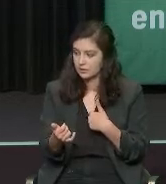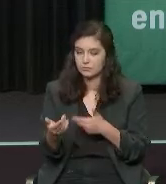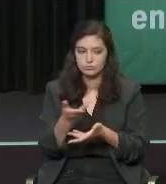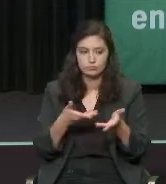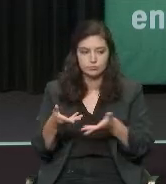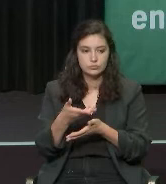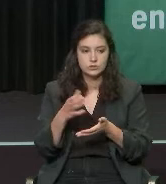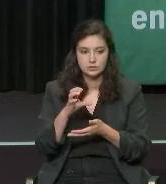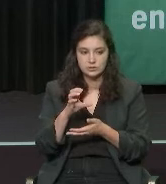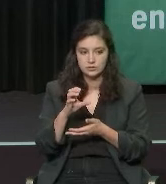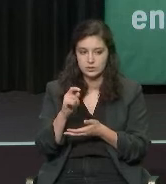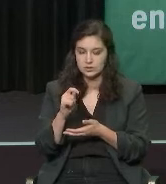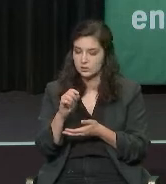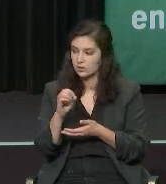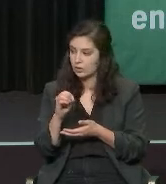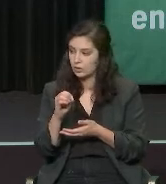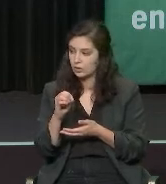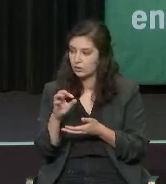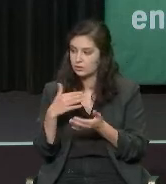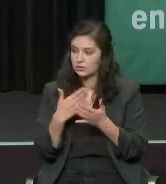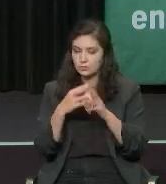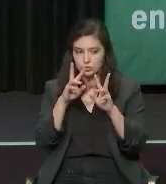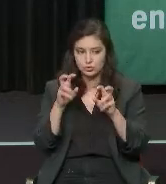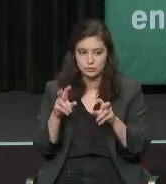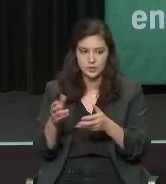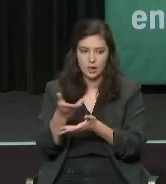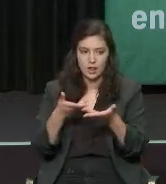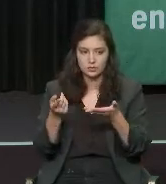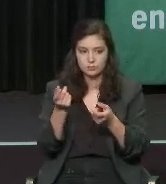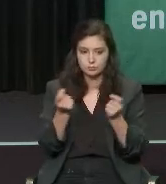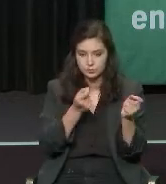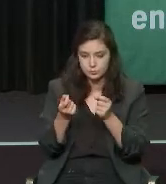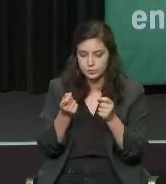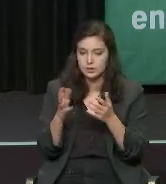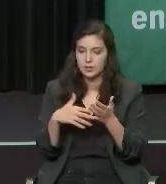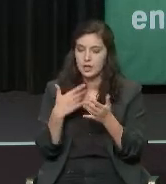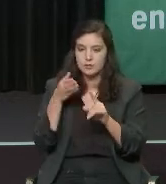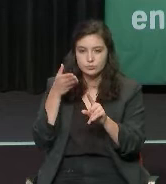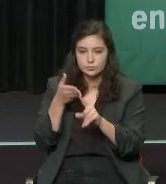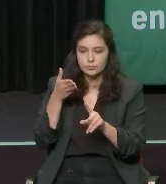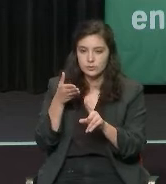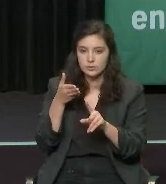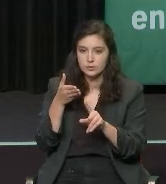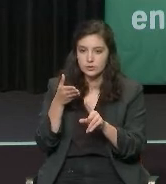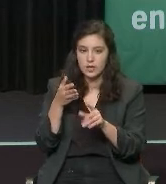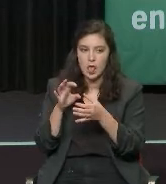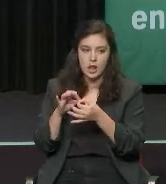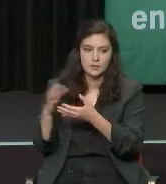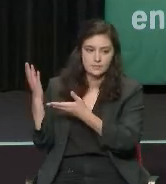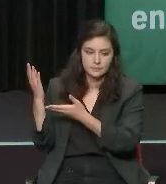of the CEO's initiatives that are related to these topics that we have discussed here. So it's specifically the biomass mapping for